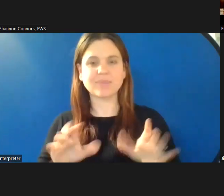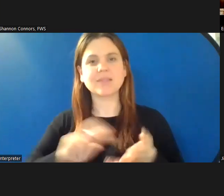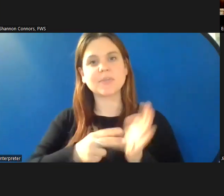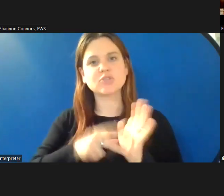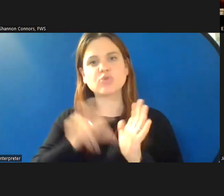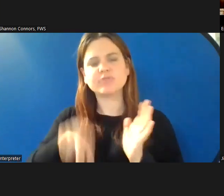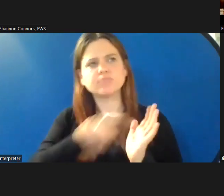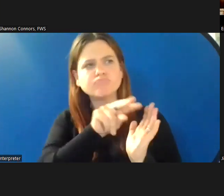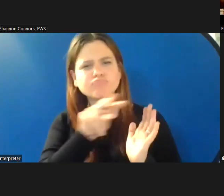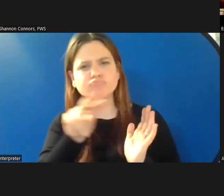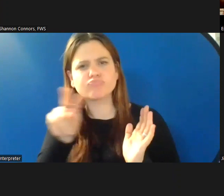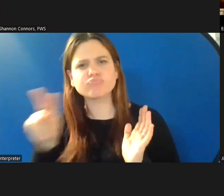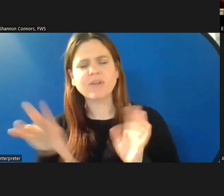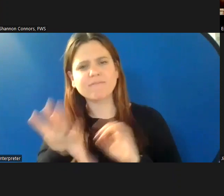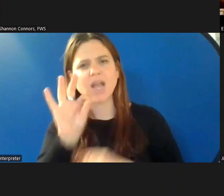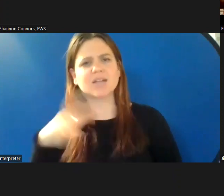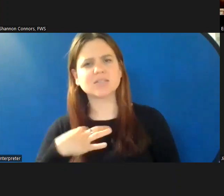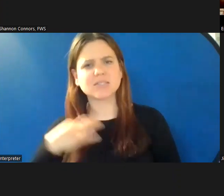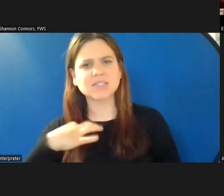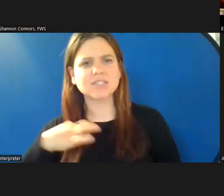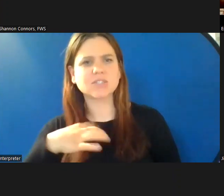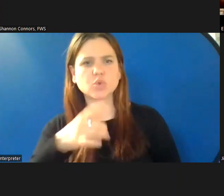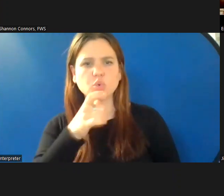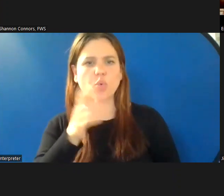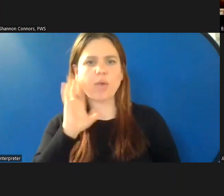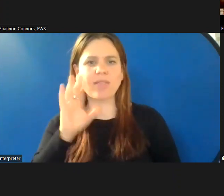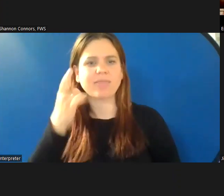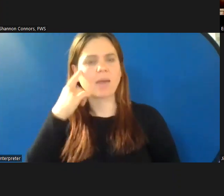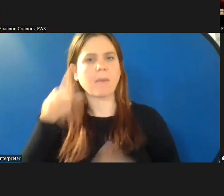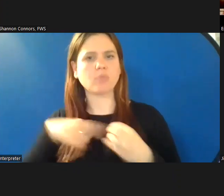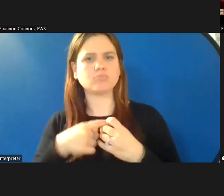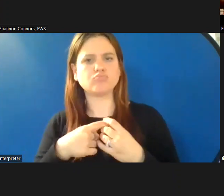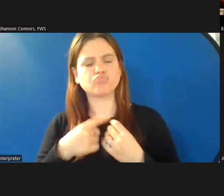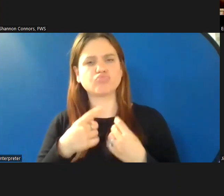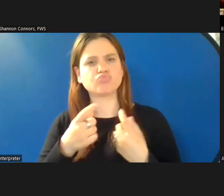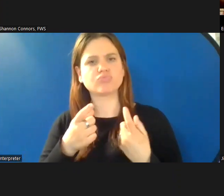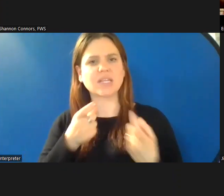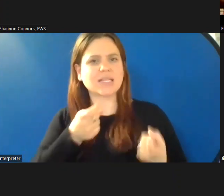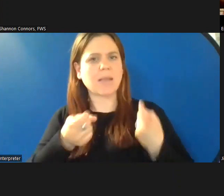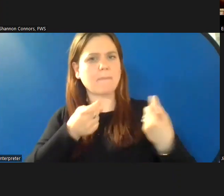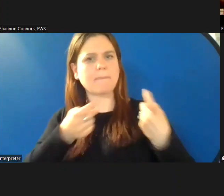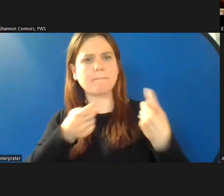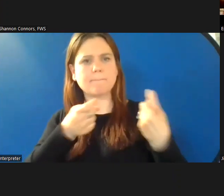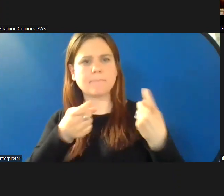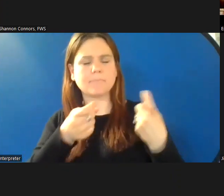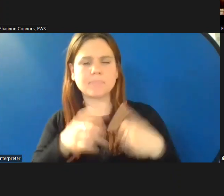thinking about adaptive management. And I think there's maybe